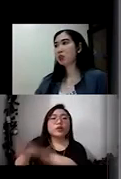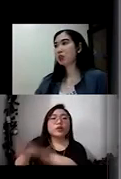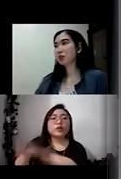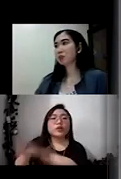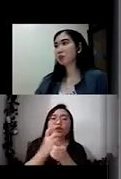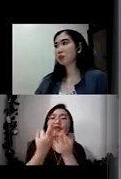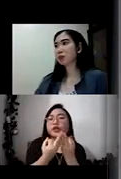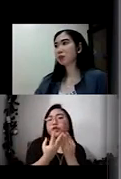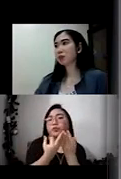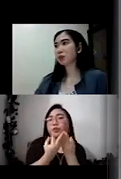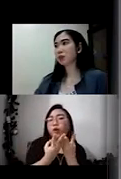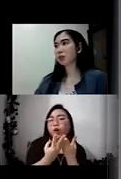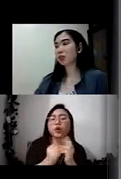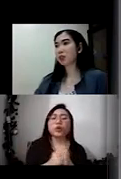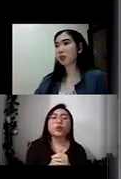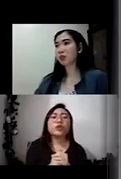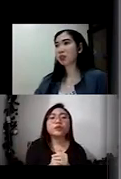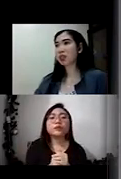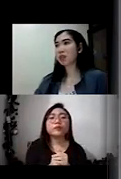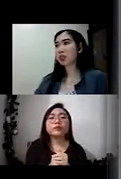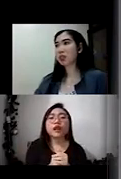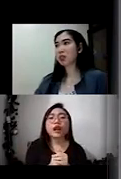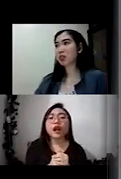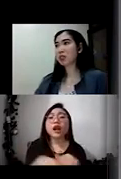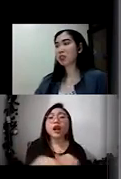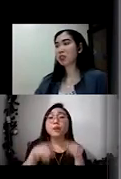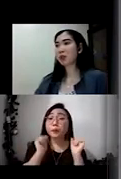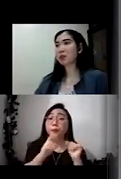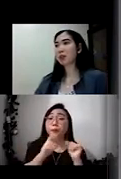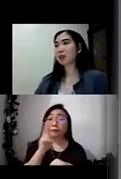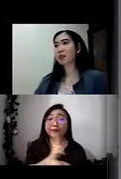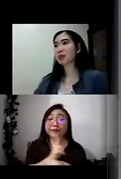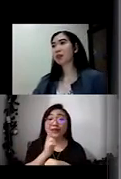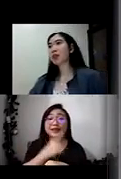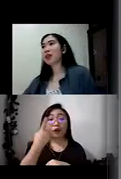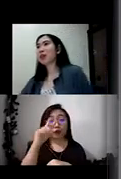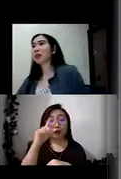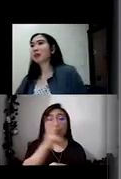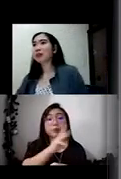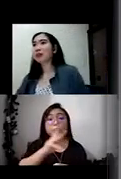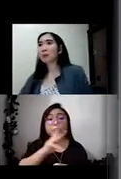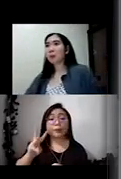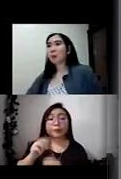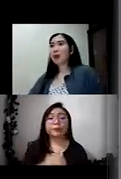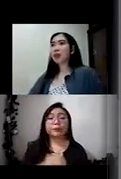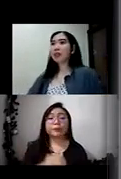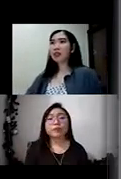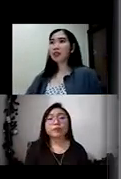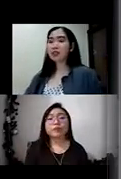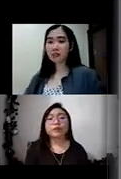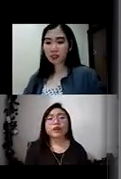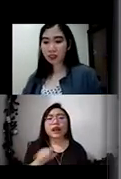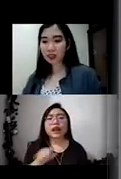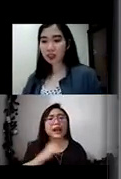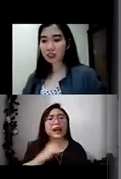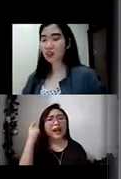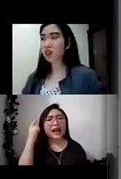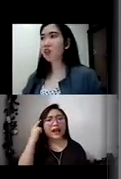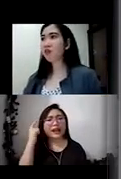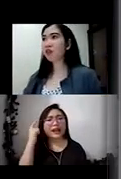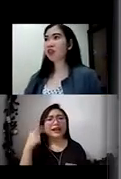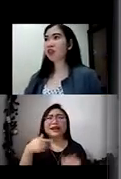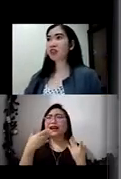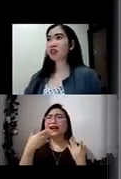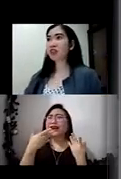Facebook. Yeah. So, ginagamit namin yan sa website. And I think that's